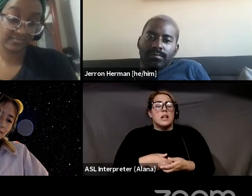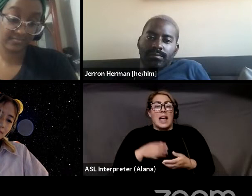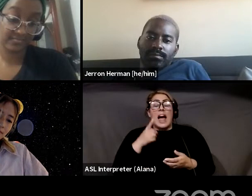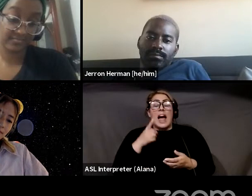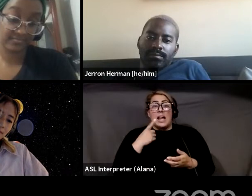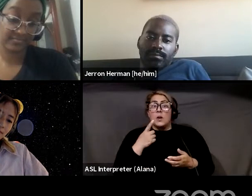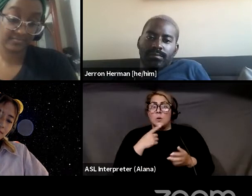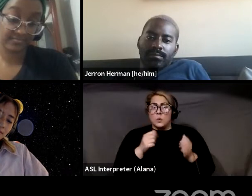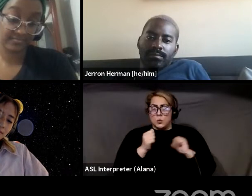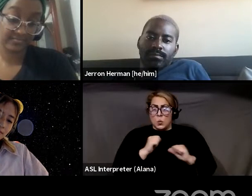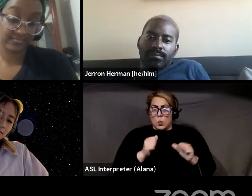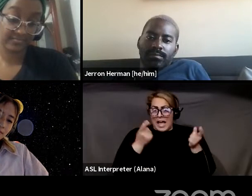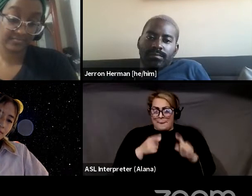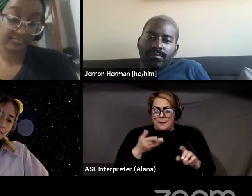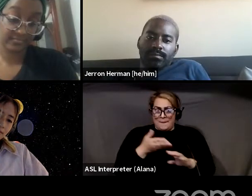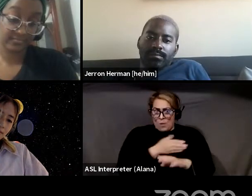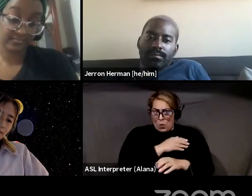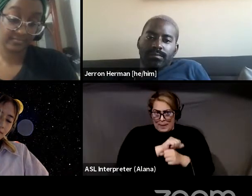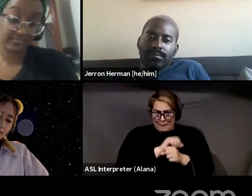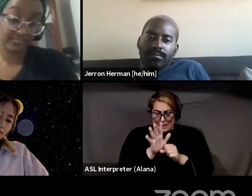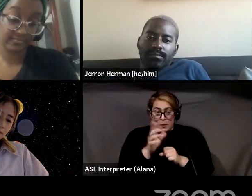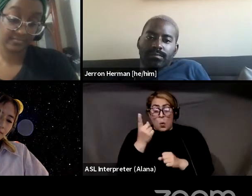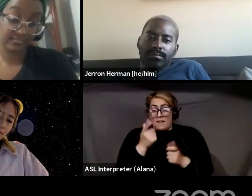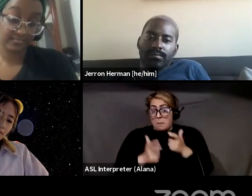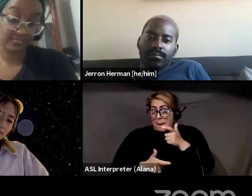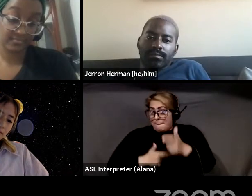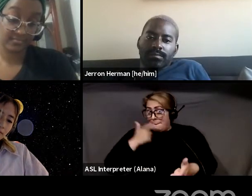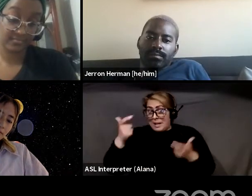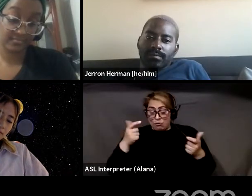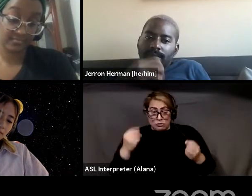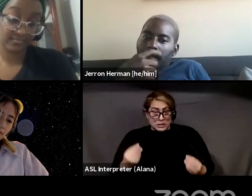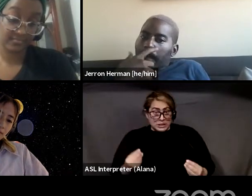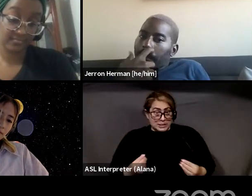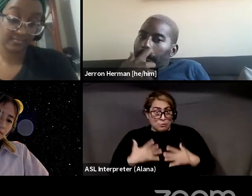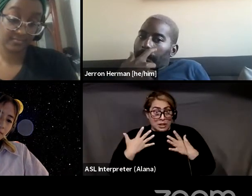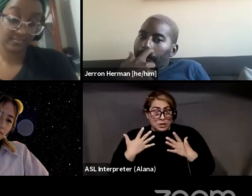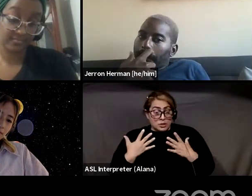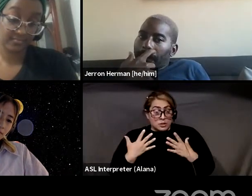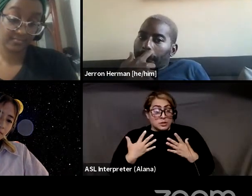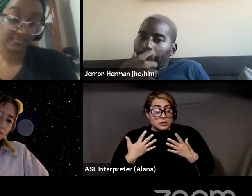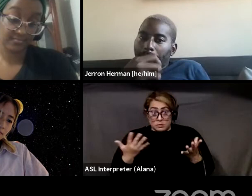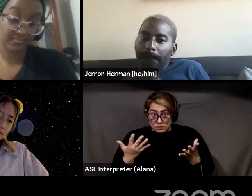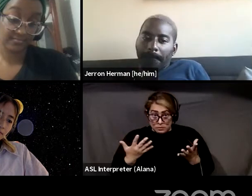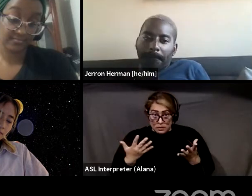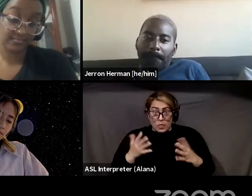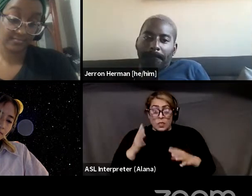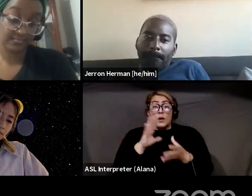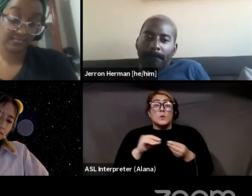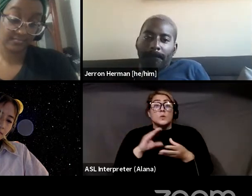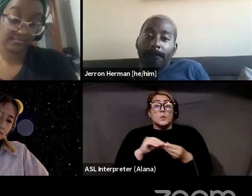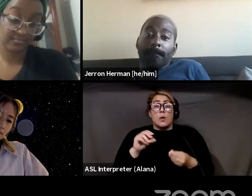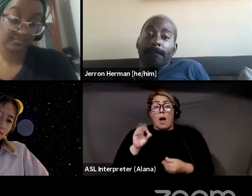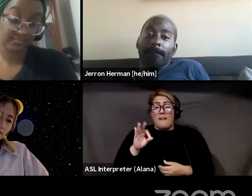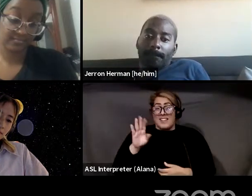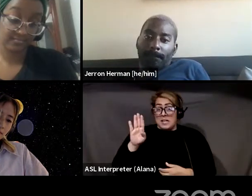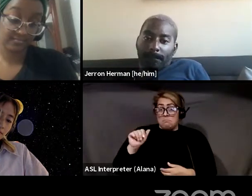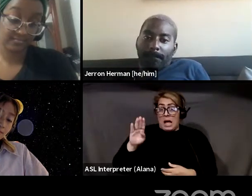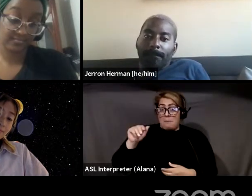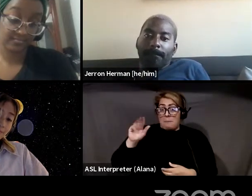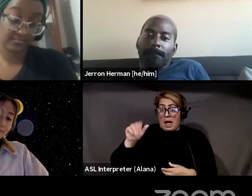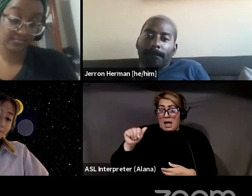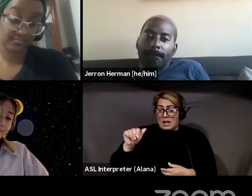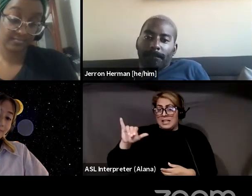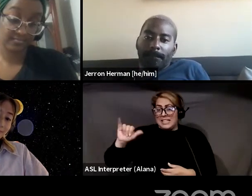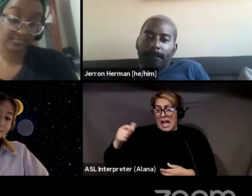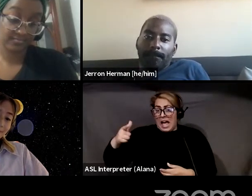pre-pandemic. One of my major inspirations for that piece was the story of Baba Yaga,